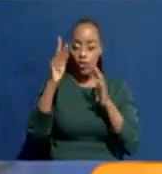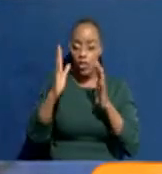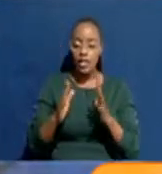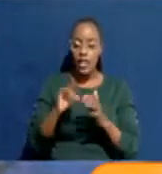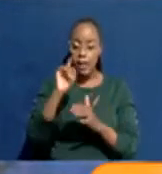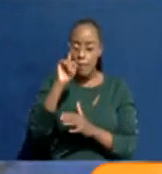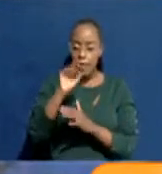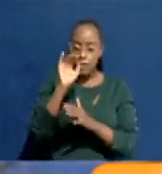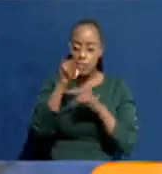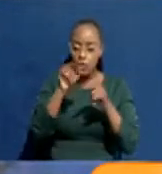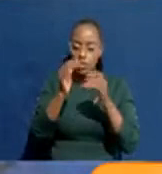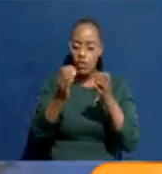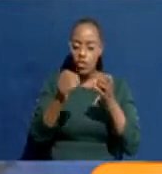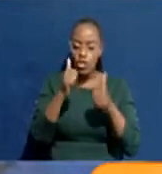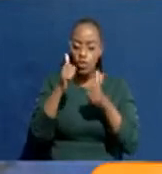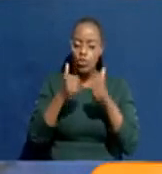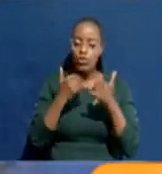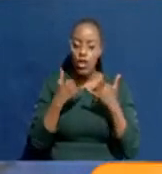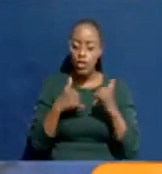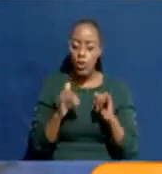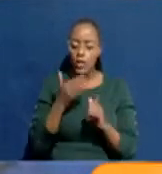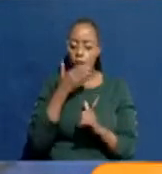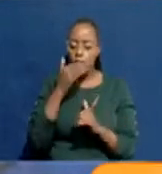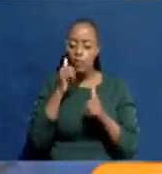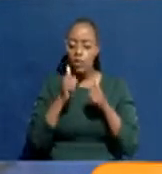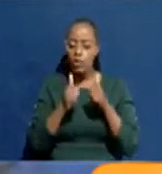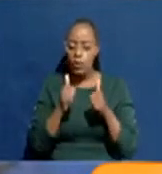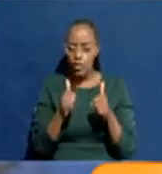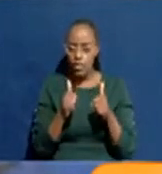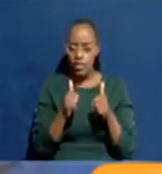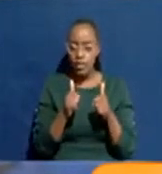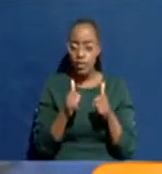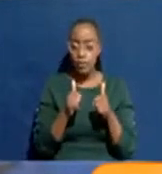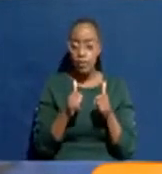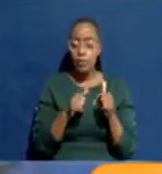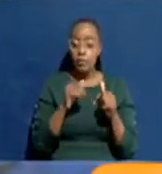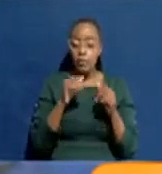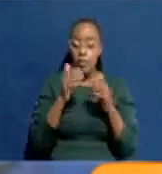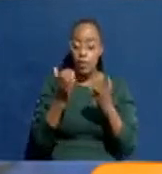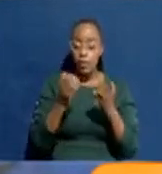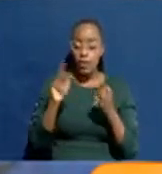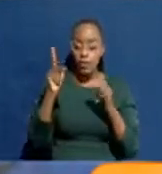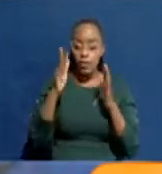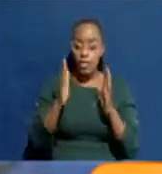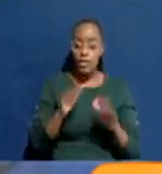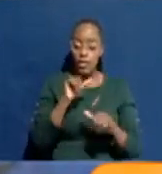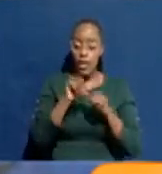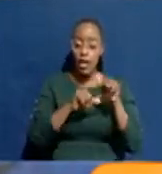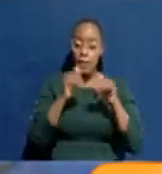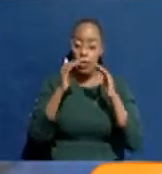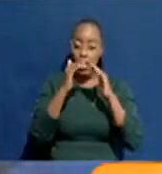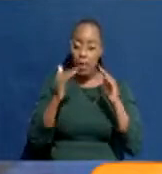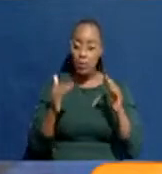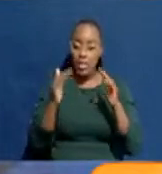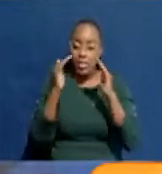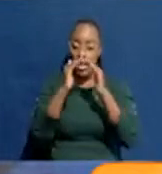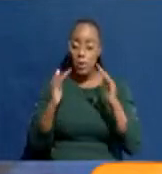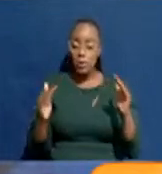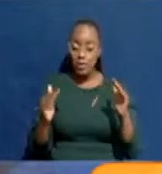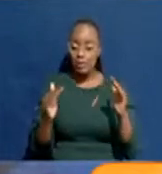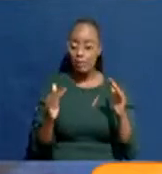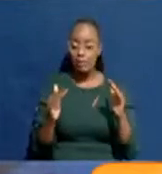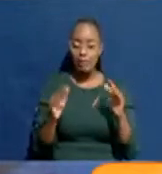yourself, what is the need you're trying to respond to? The need for Kenyans around housing is not houses per